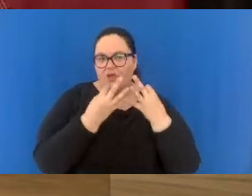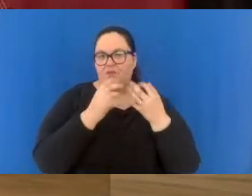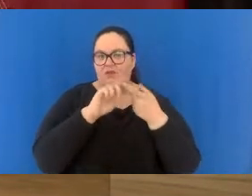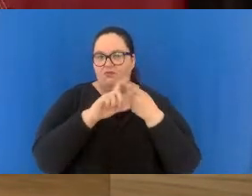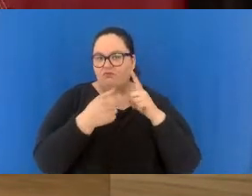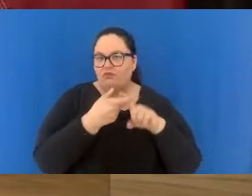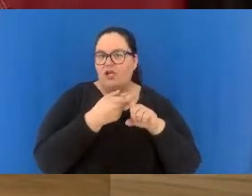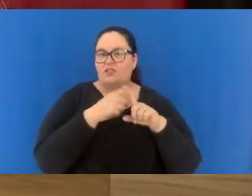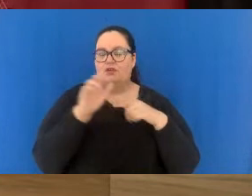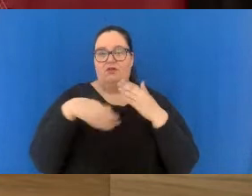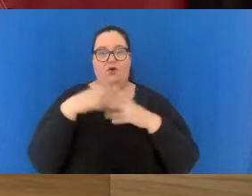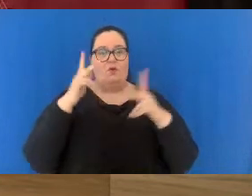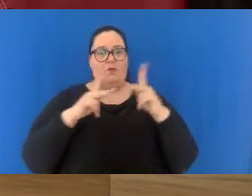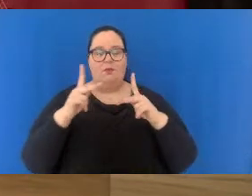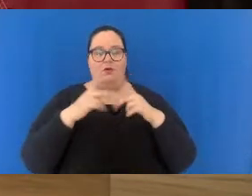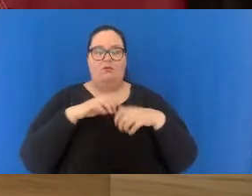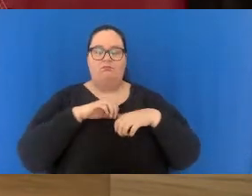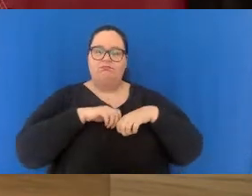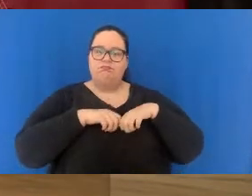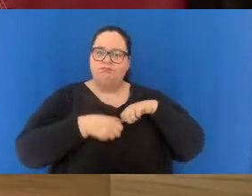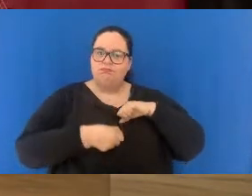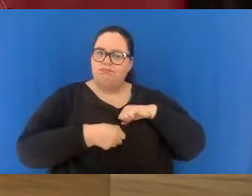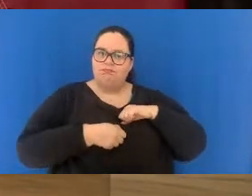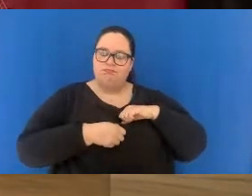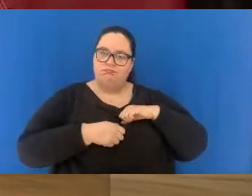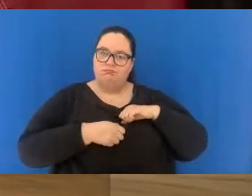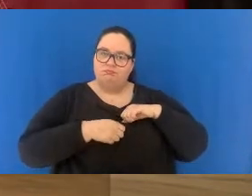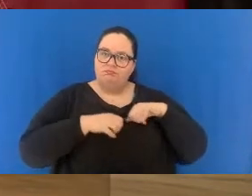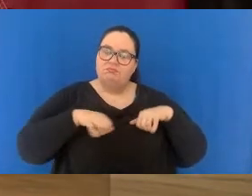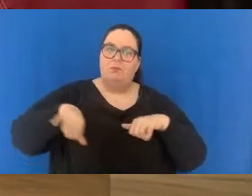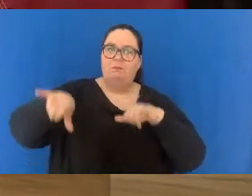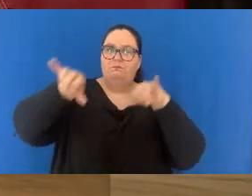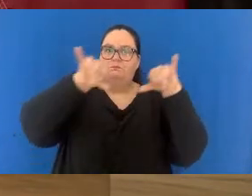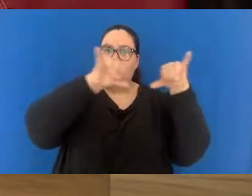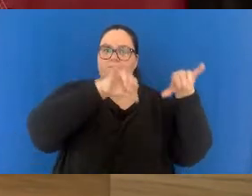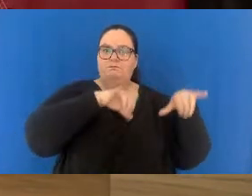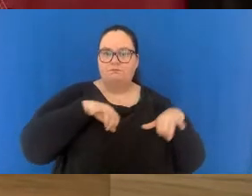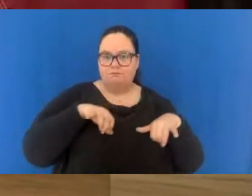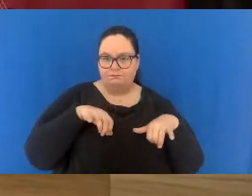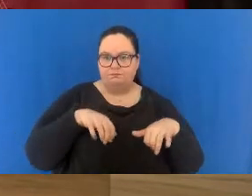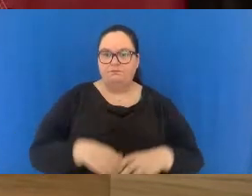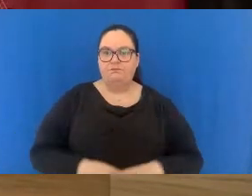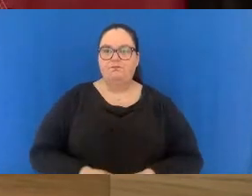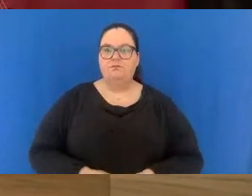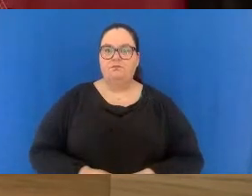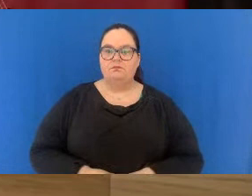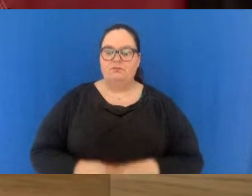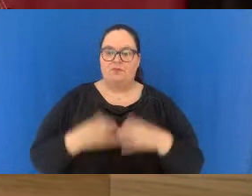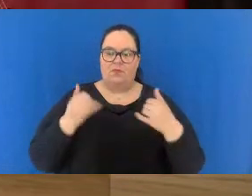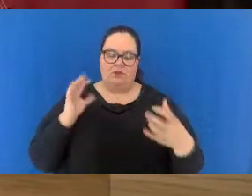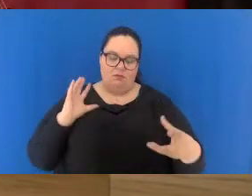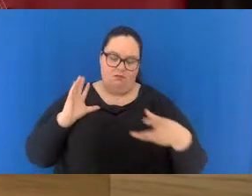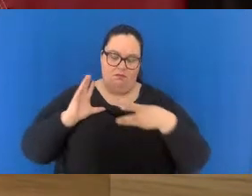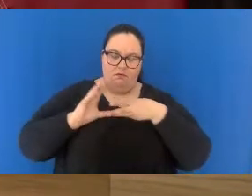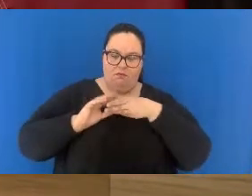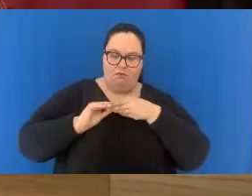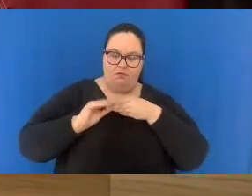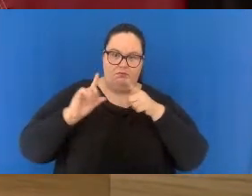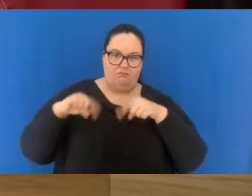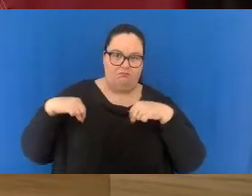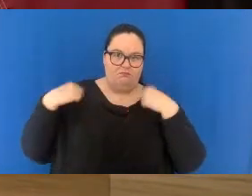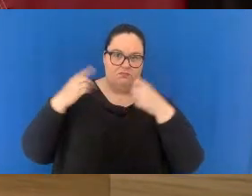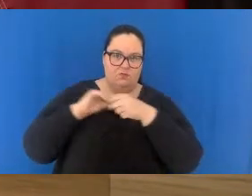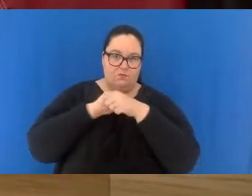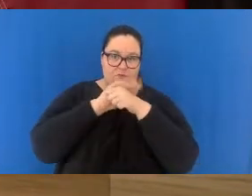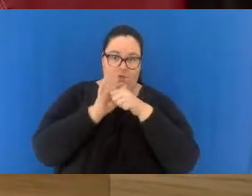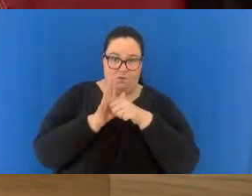of New Brunswick feels the grief that you are now experiencing. We have now seen 33 deaths related to COVID-19 in